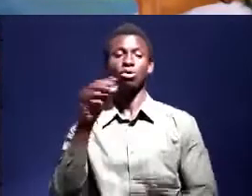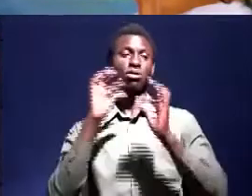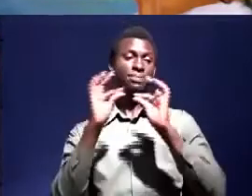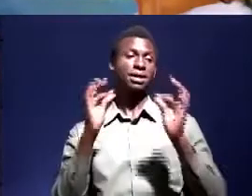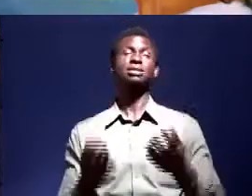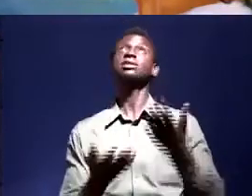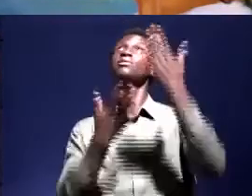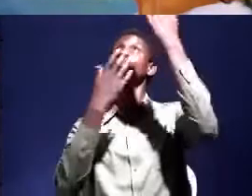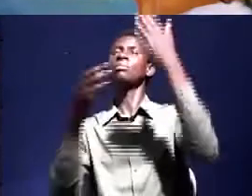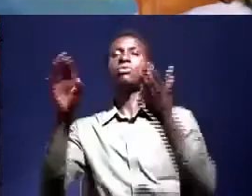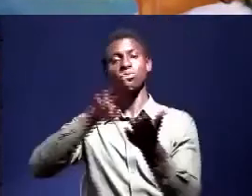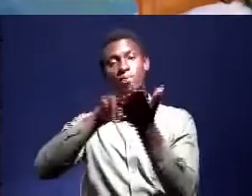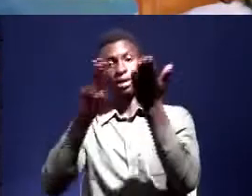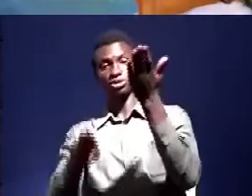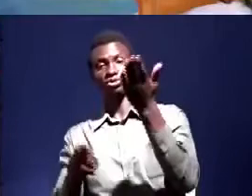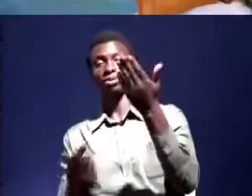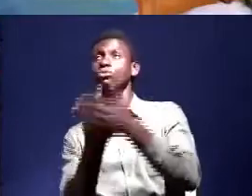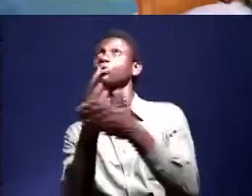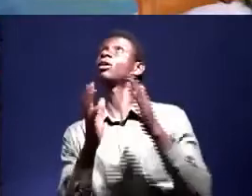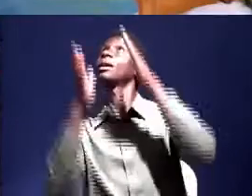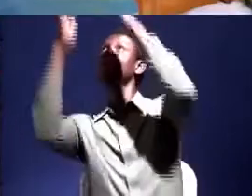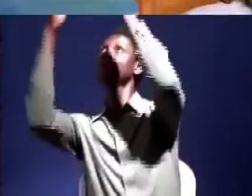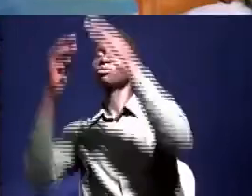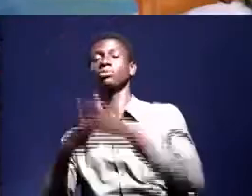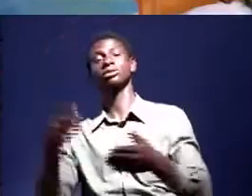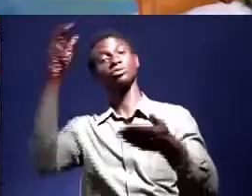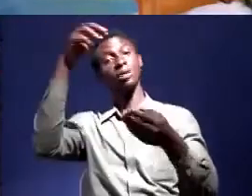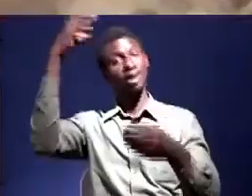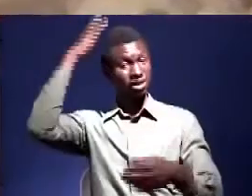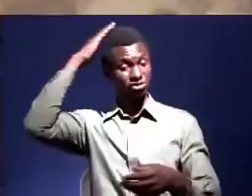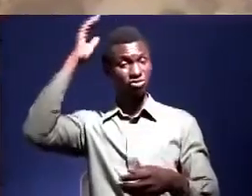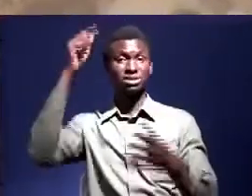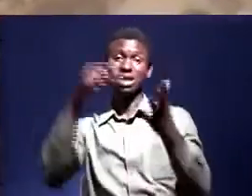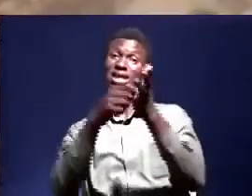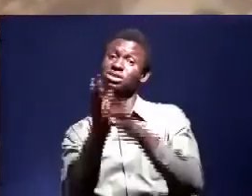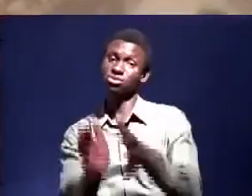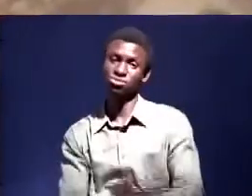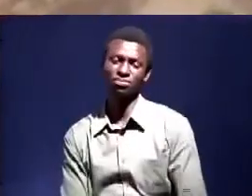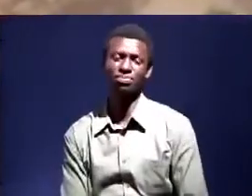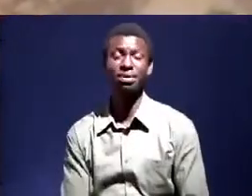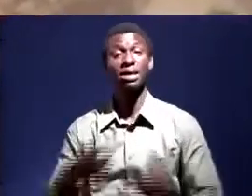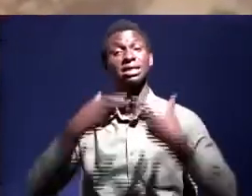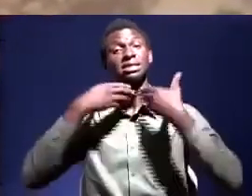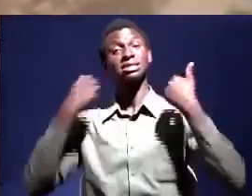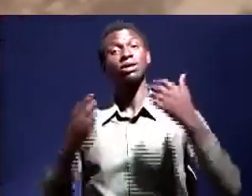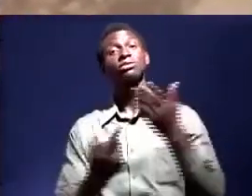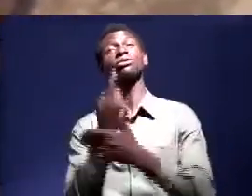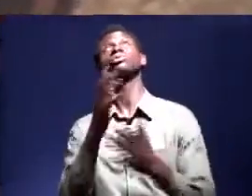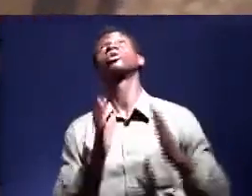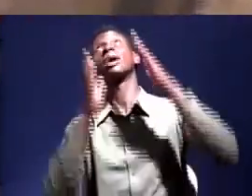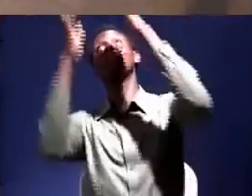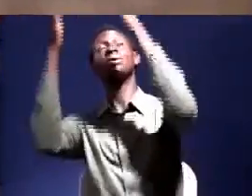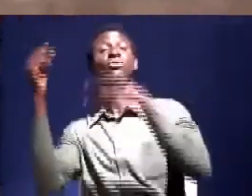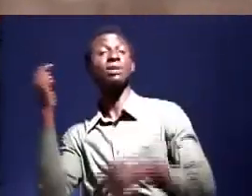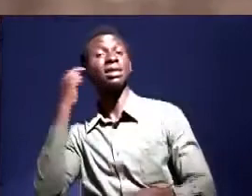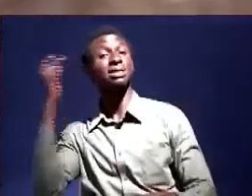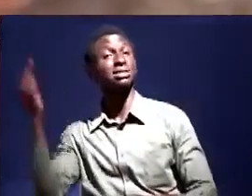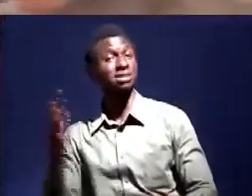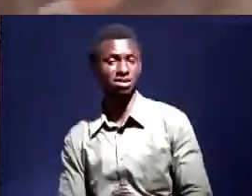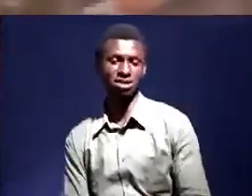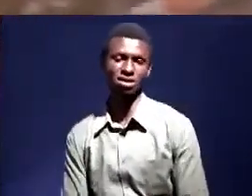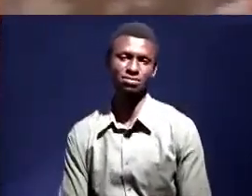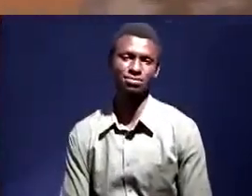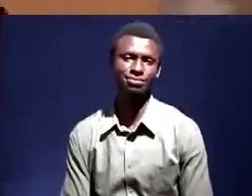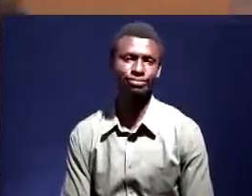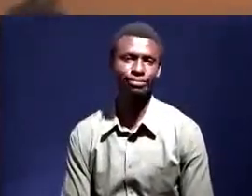wa Mungu akashuka kutoka mbinguni akashuka juu ya kichwa cha Yesu. And a voice from heaven came. Sauti kutoka mbinguni ikasikika. Said, "This is my